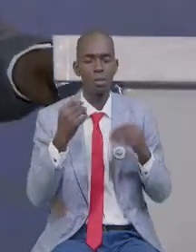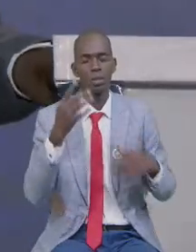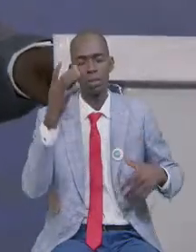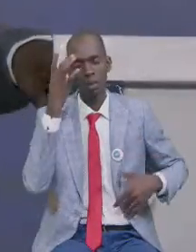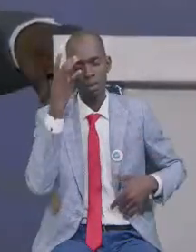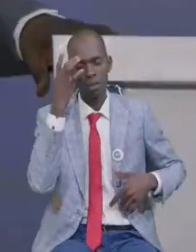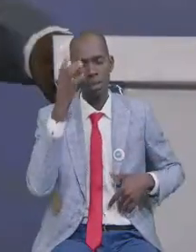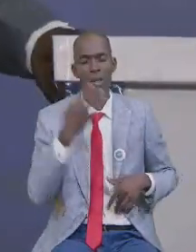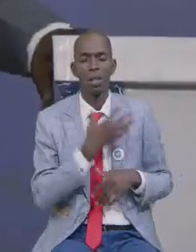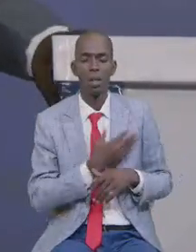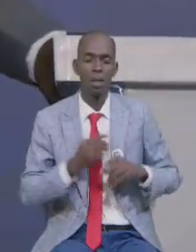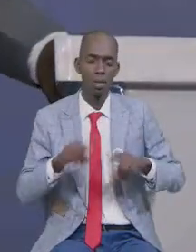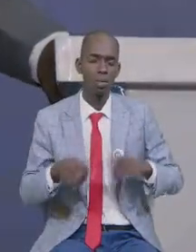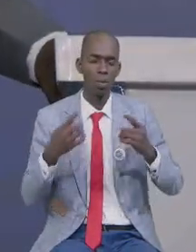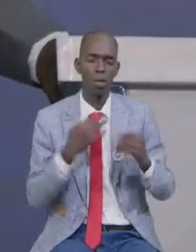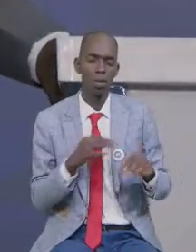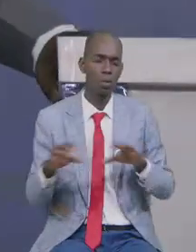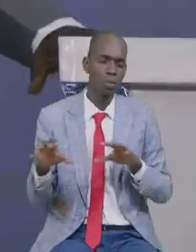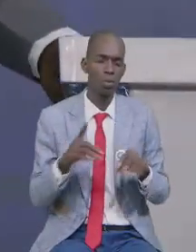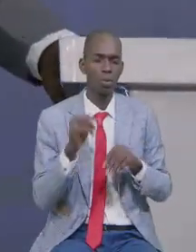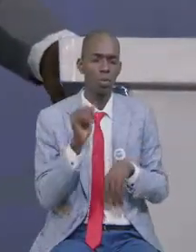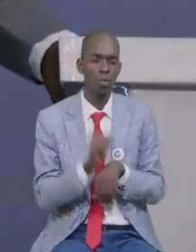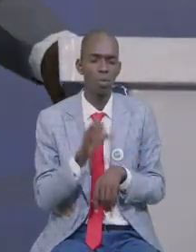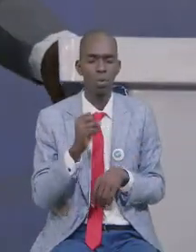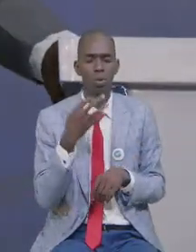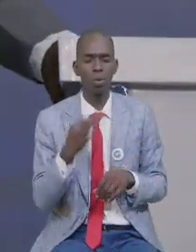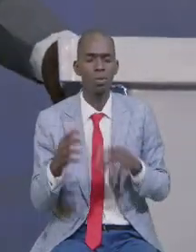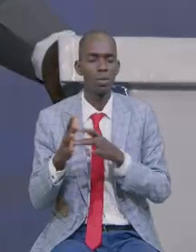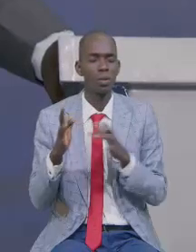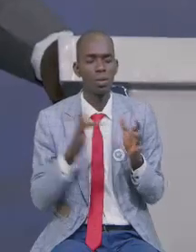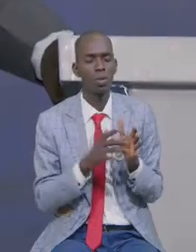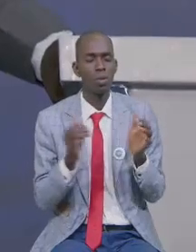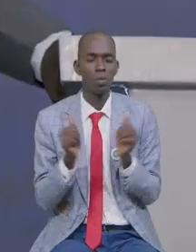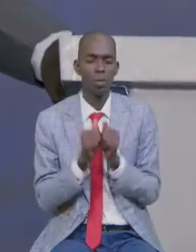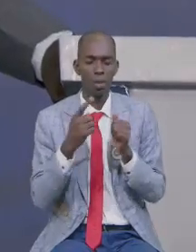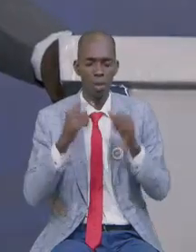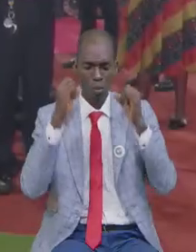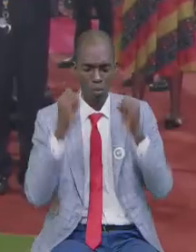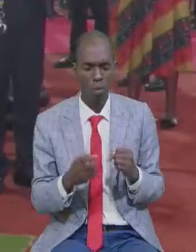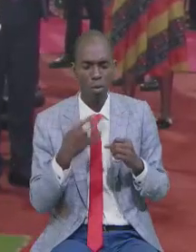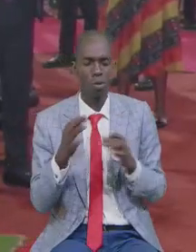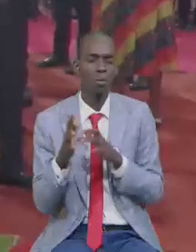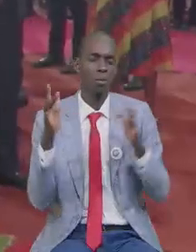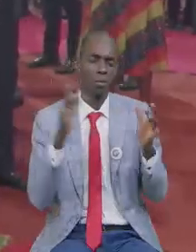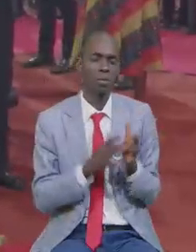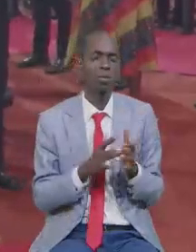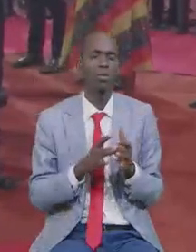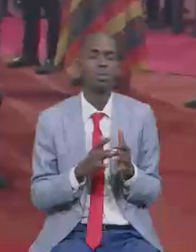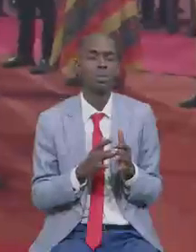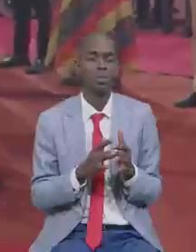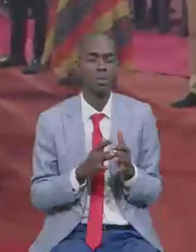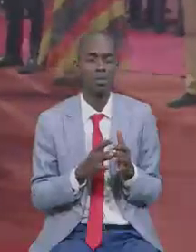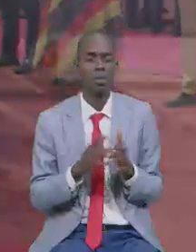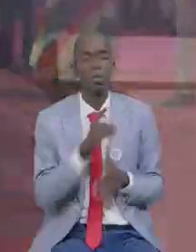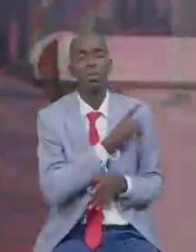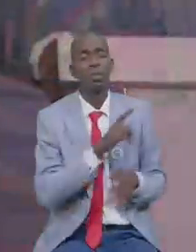and go and do the works of Jesus with the power of Jesus. Lord,